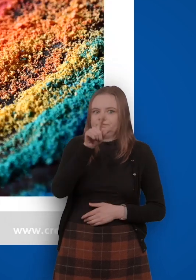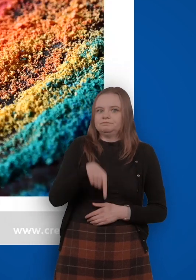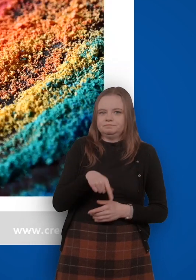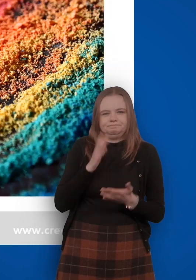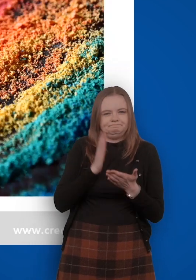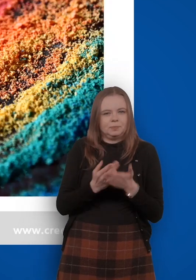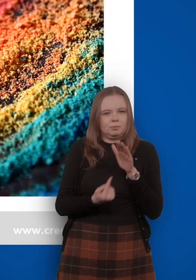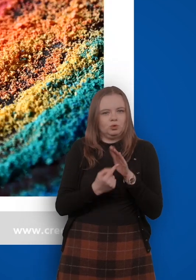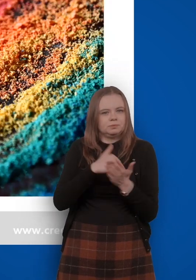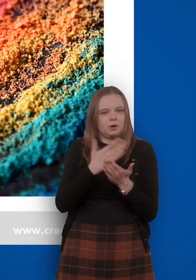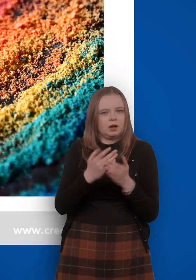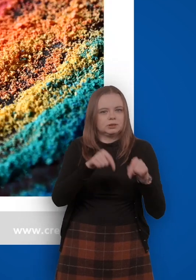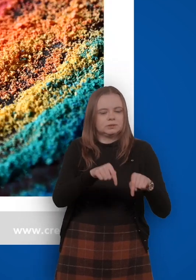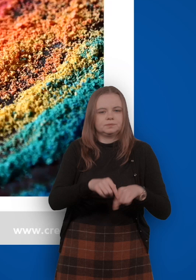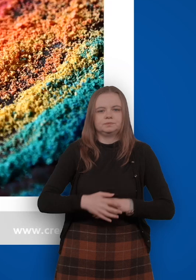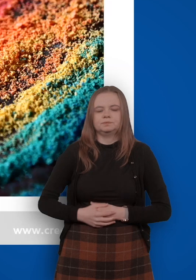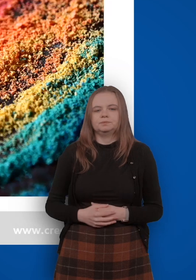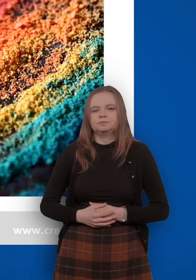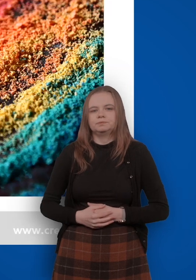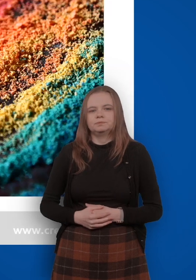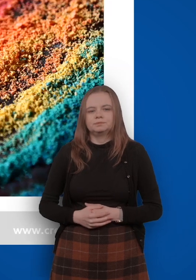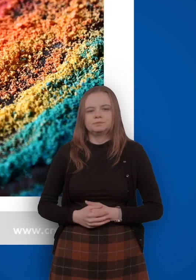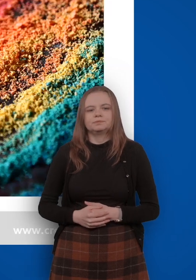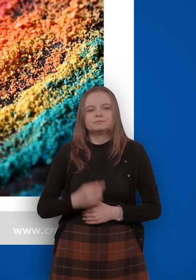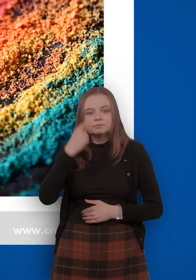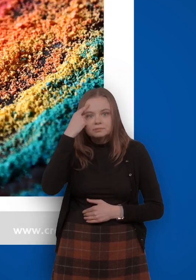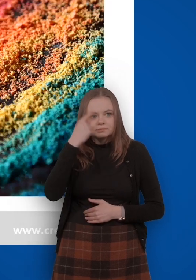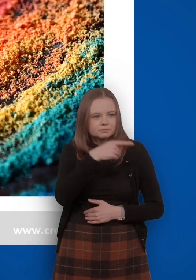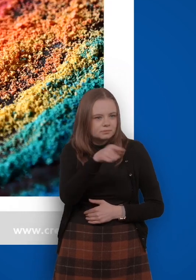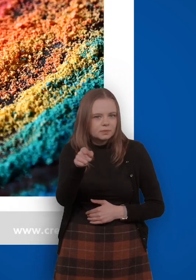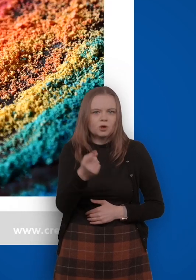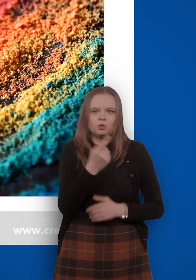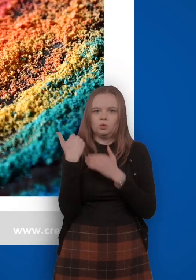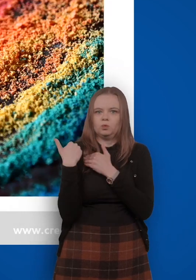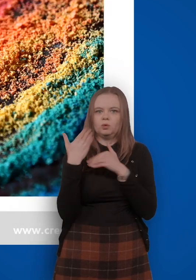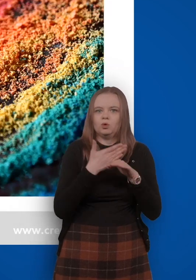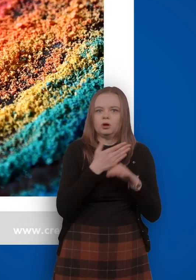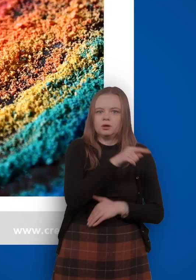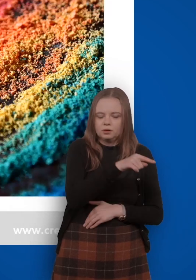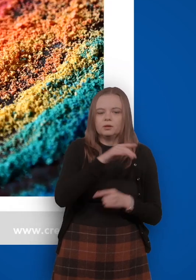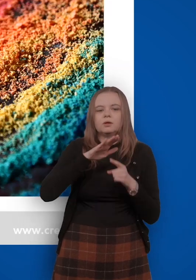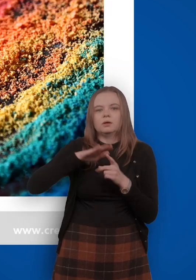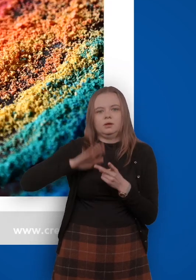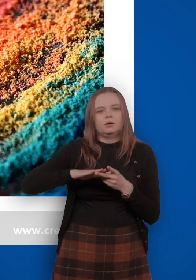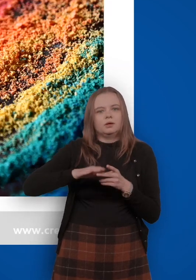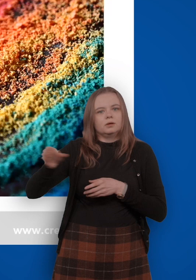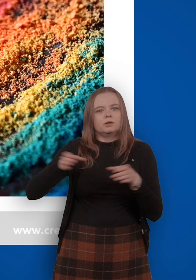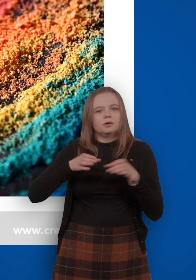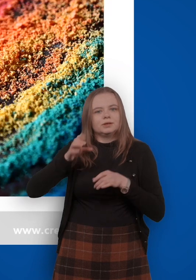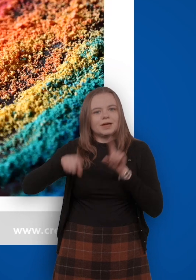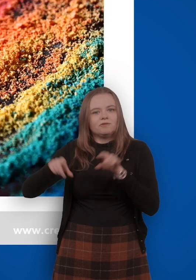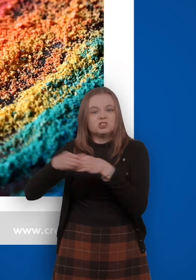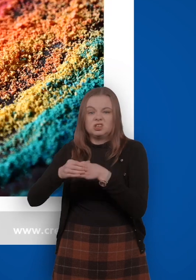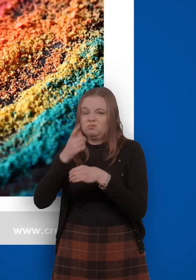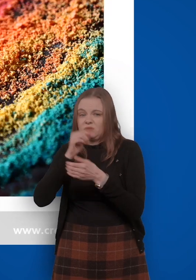starts to hit the road. So we're trying to think about who's doing the work. That's all fine. creating diverse teams. That may be an HR thing,